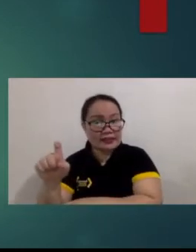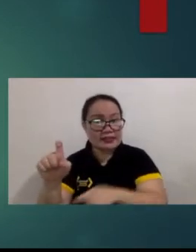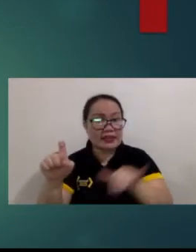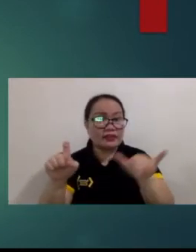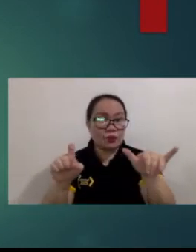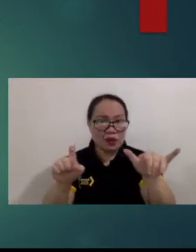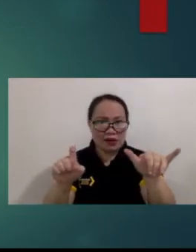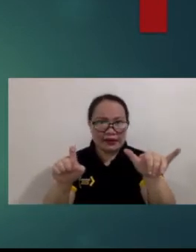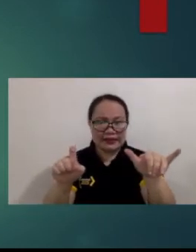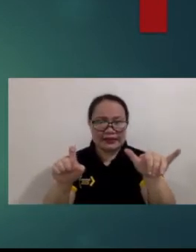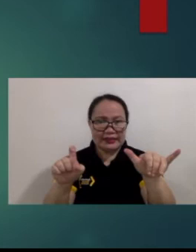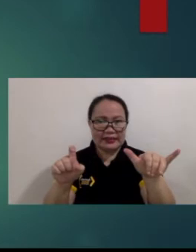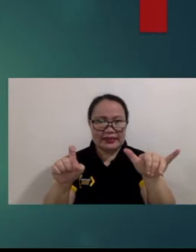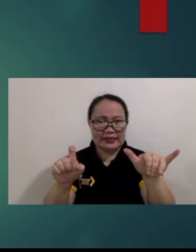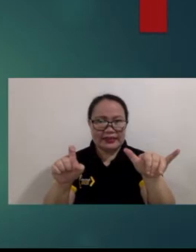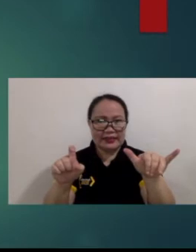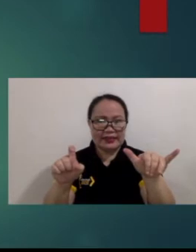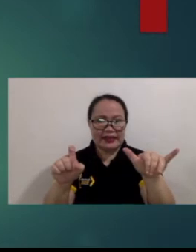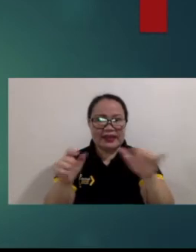x and y.